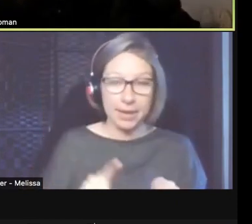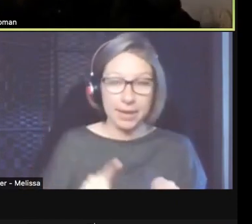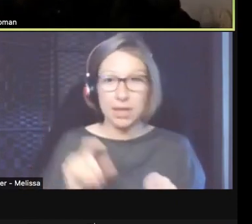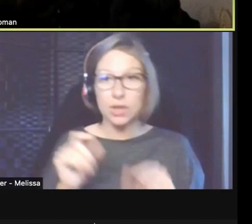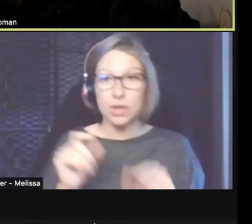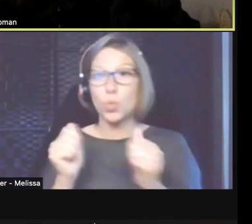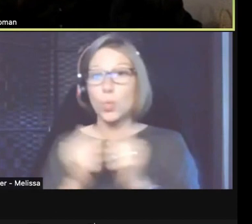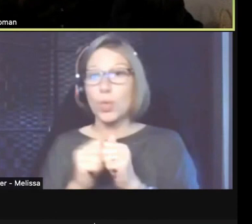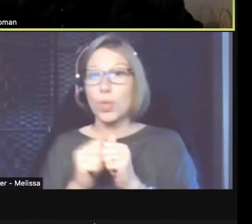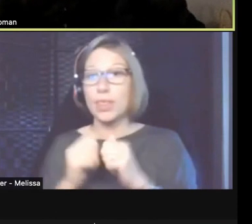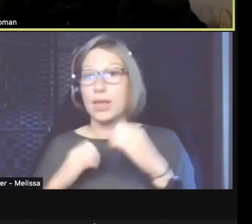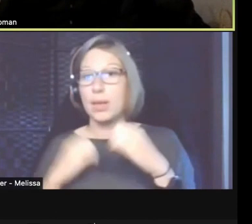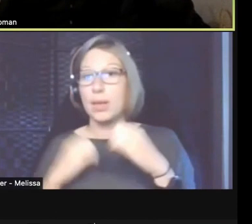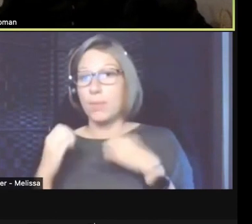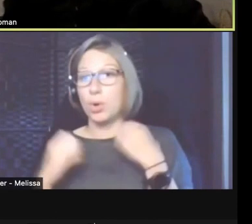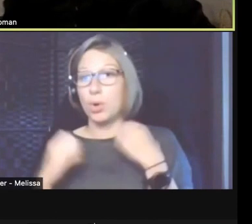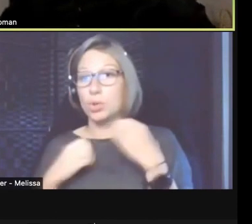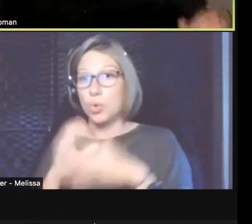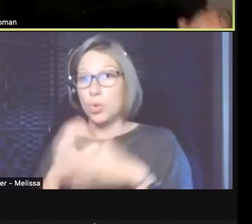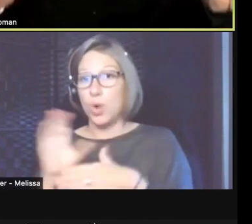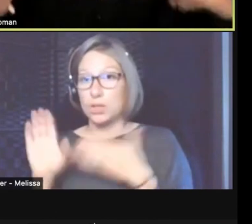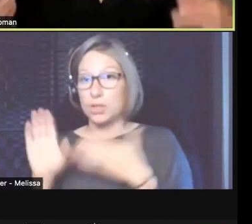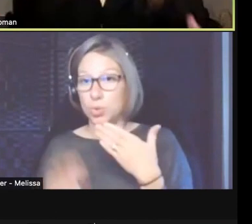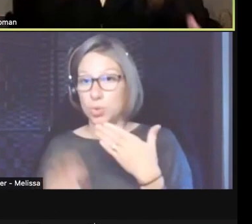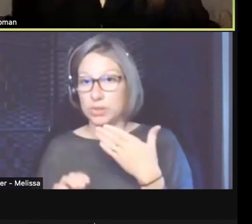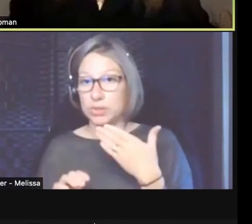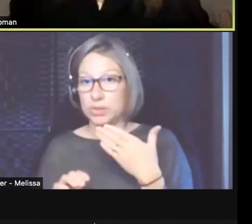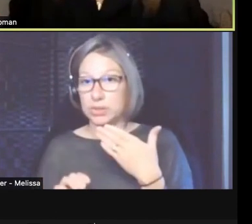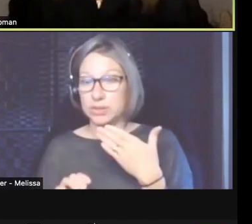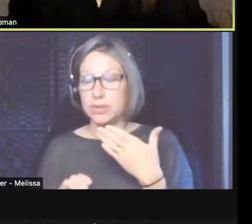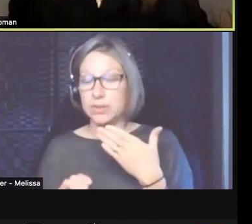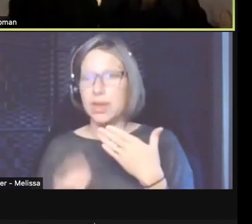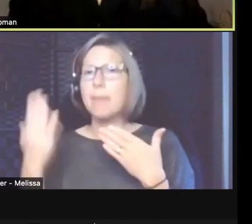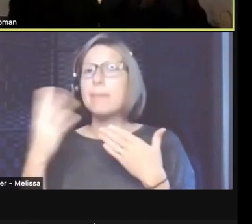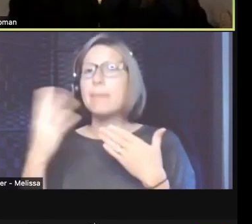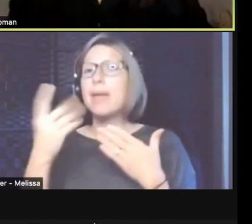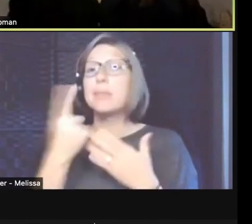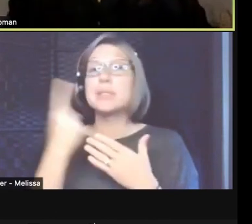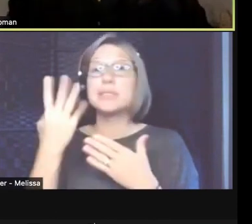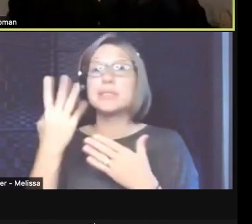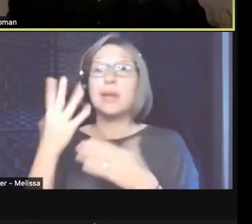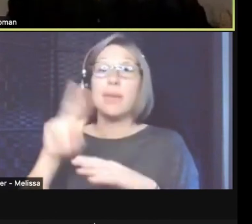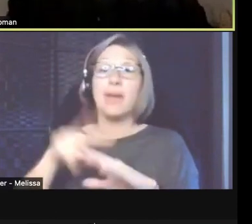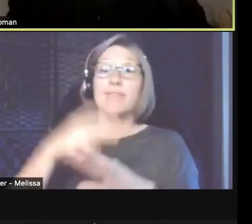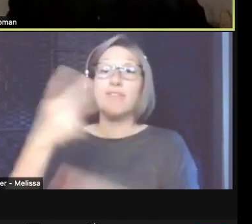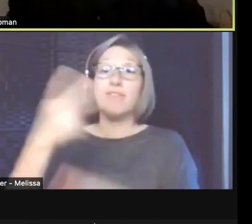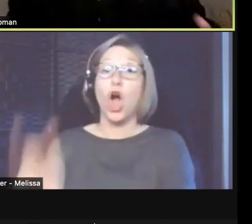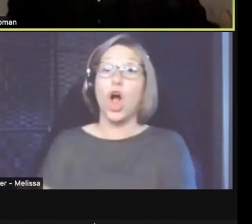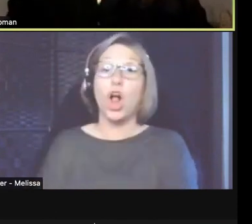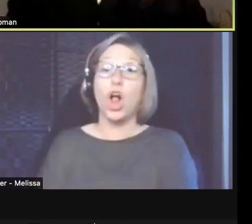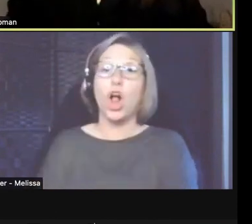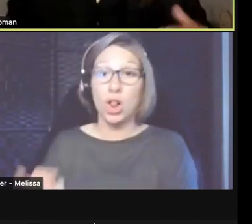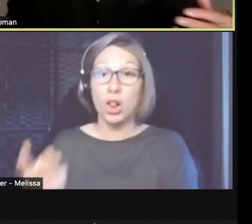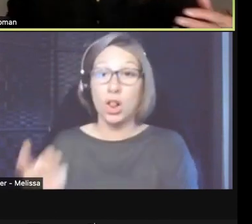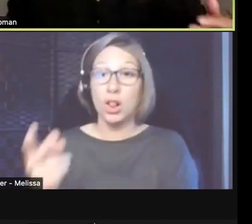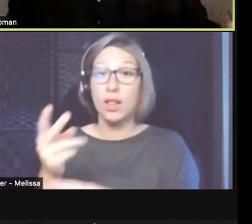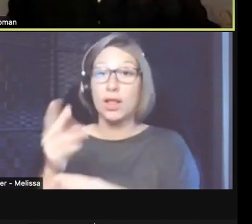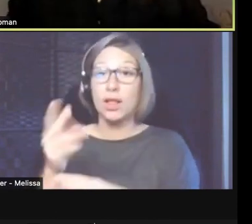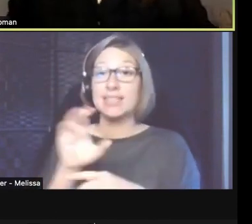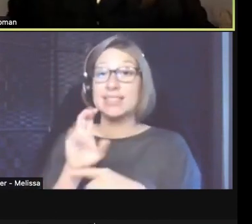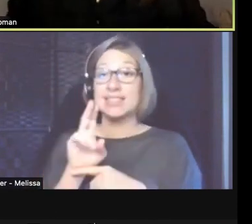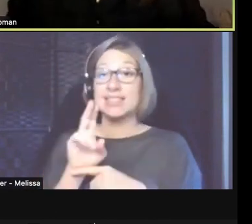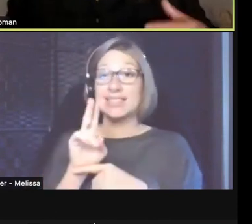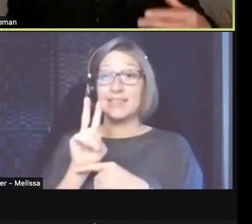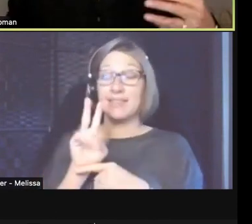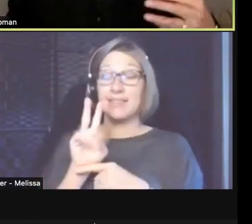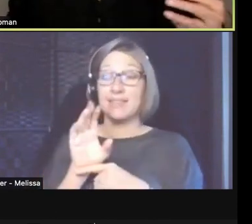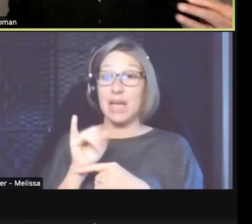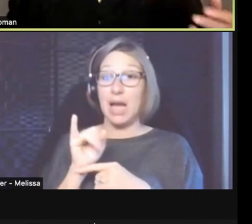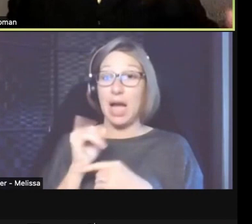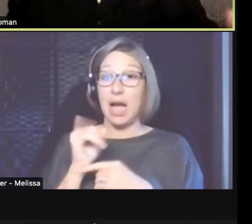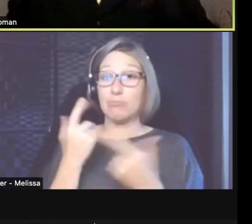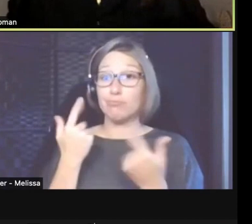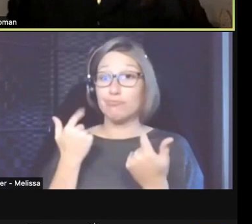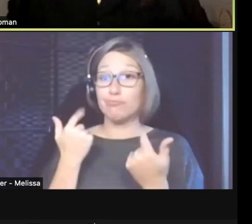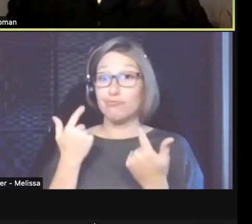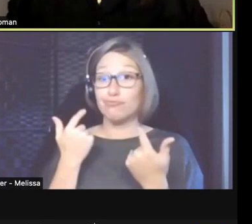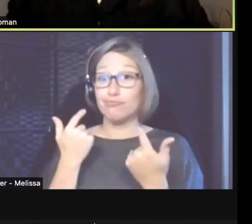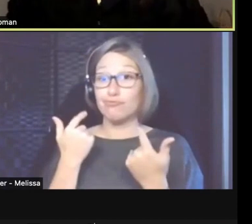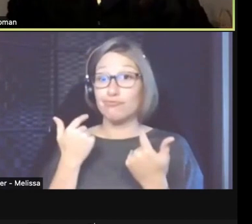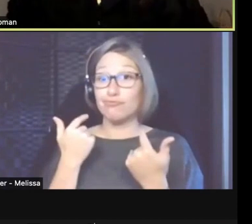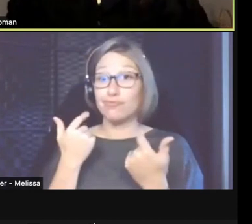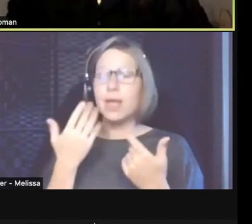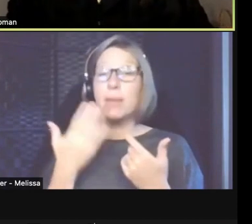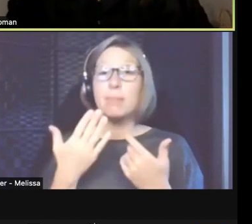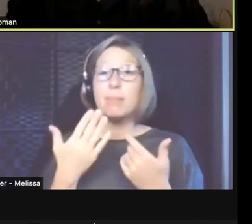it falls over, and the child with CVI laughs. Maybe they're afraid. Maybe they're startled. Maybe they think it's funny. Maybe they think